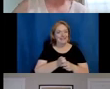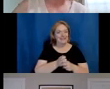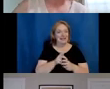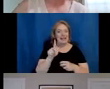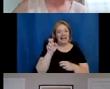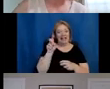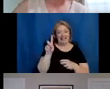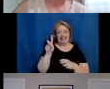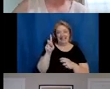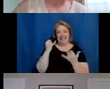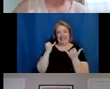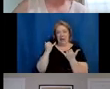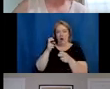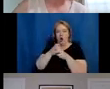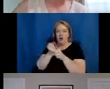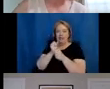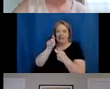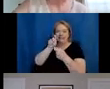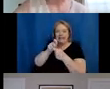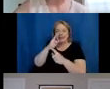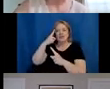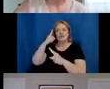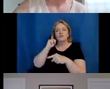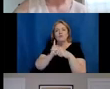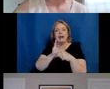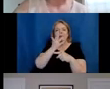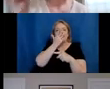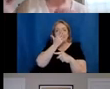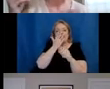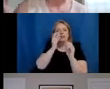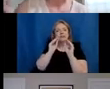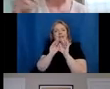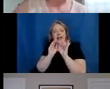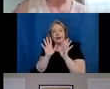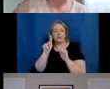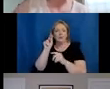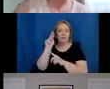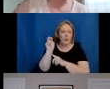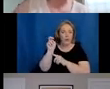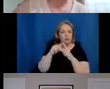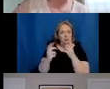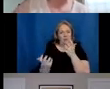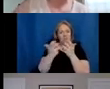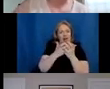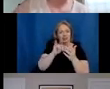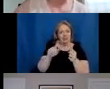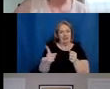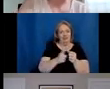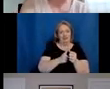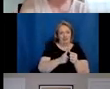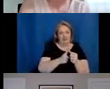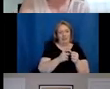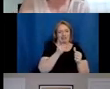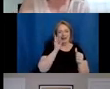LEDs on the market, it's hard to get exactly the right tone, colors, or clarity to match the original incandescents. And you